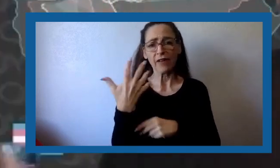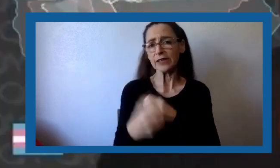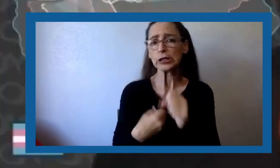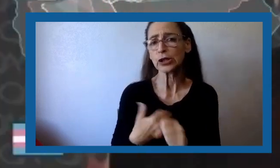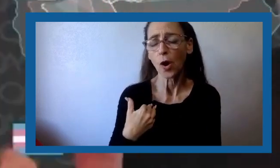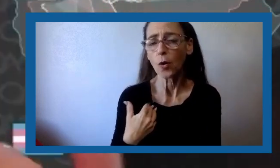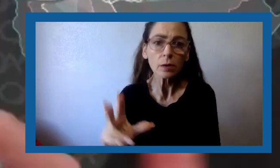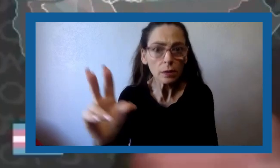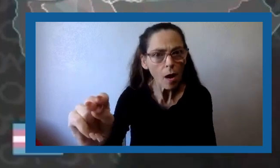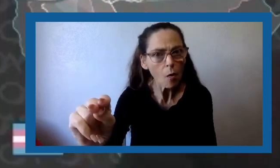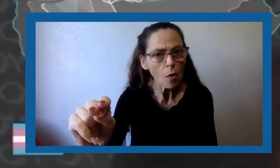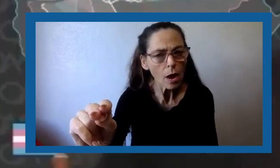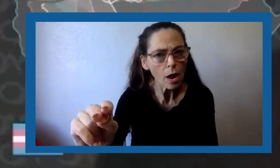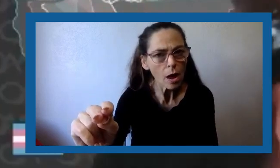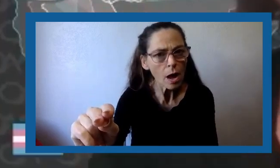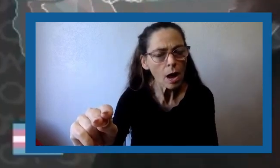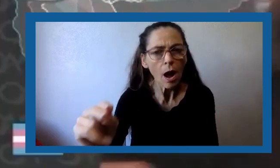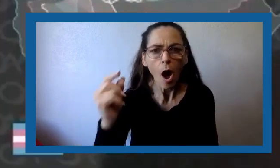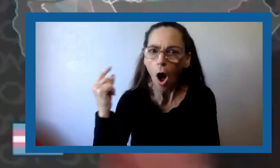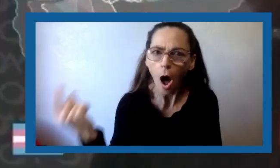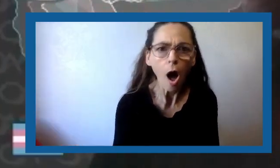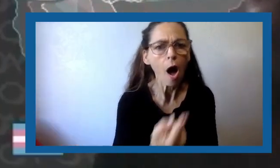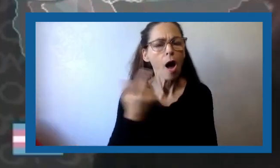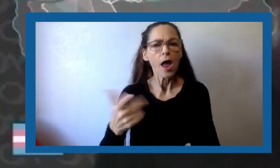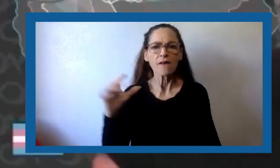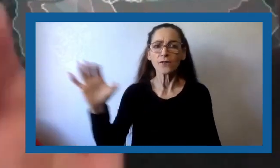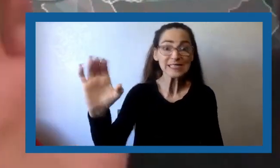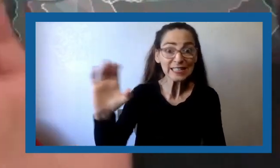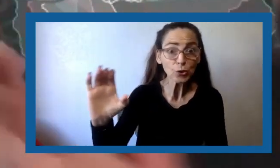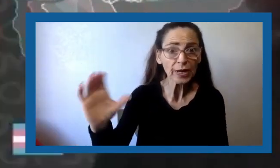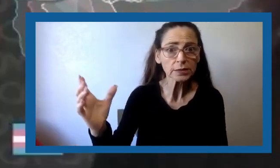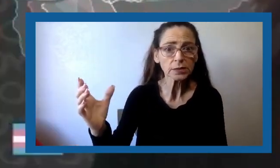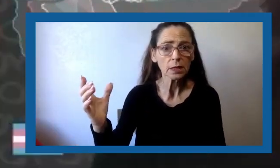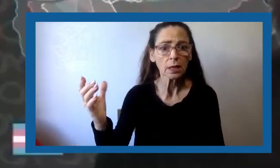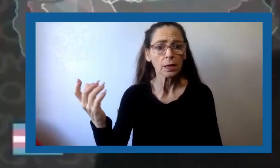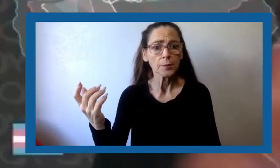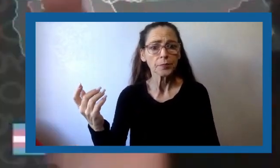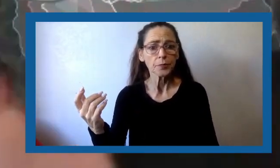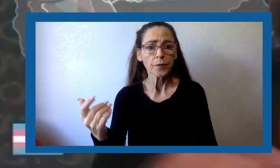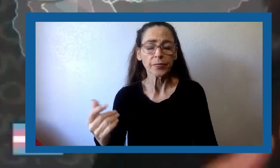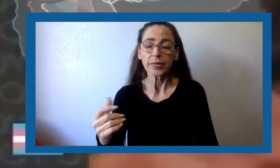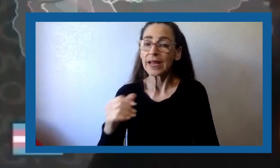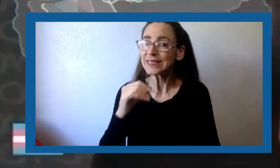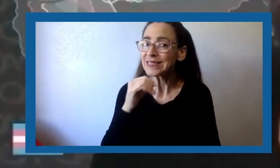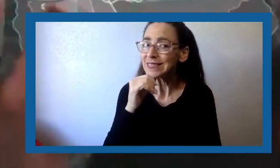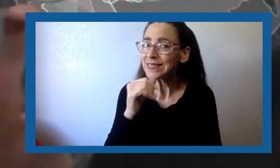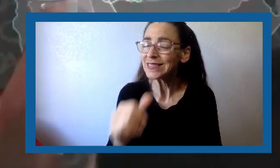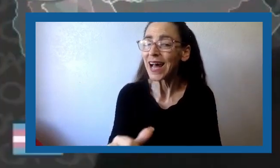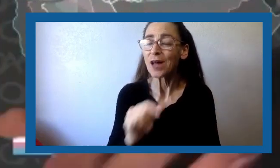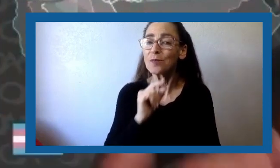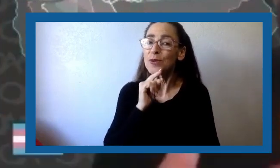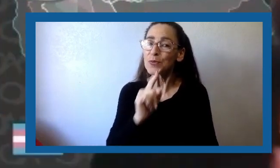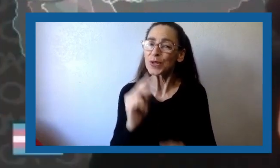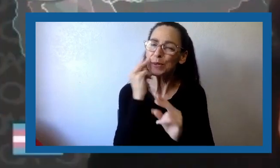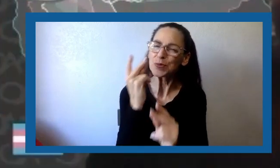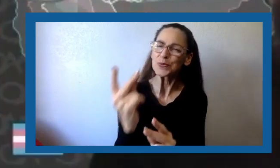this, no, we've all been here for centuries. Exactly. There's a whole lot of this thing going on that's not being remembered. And so that's why I